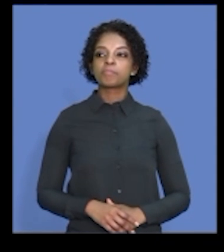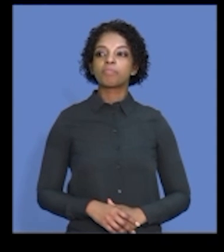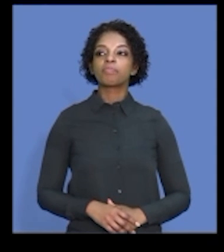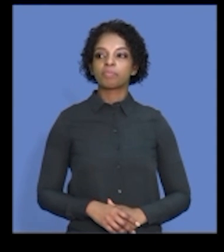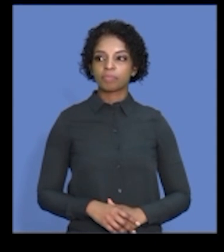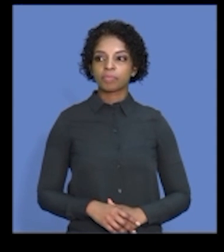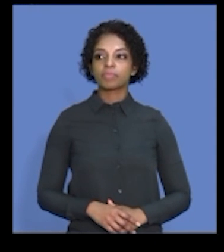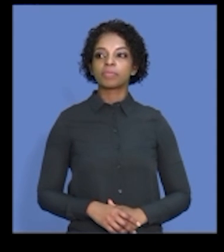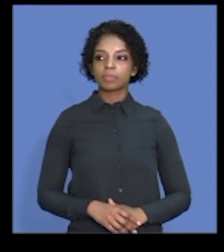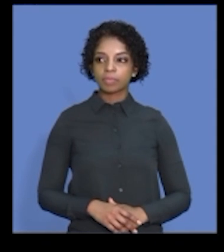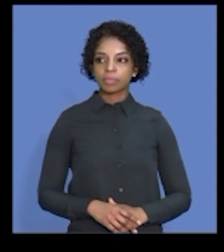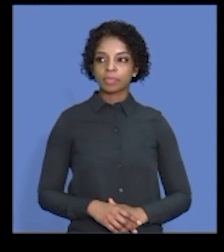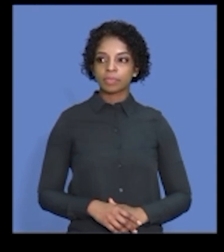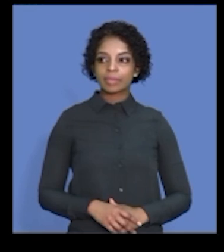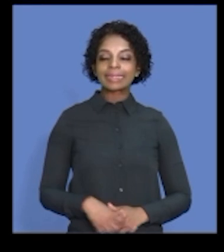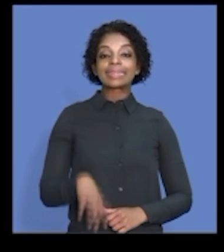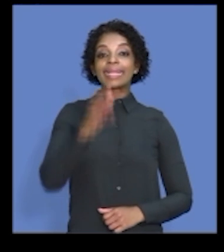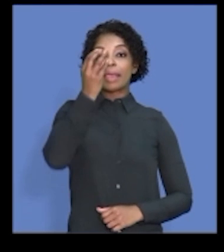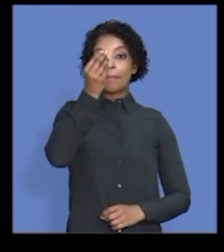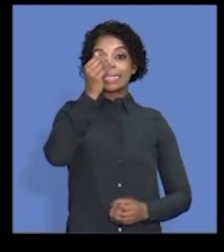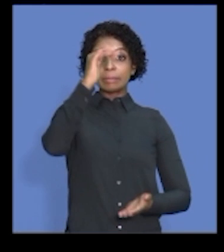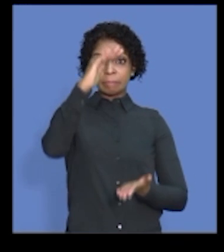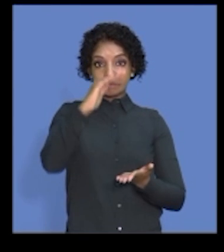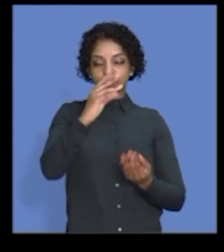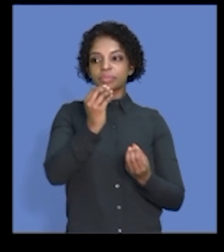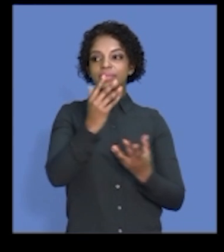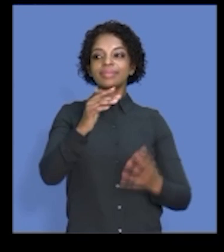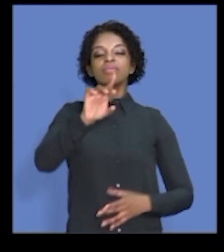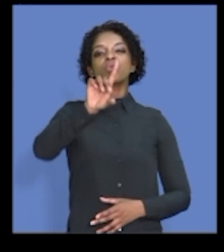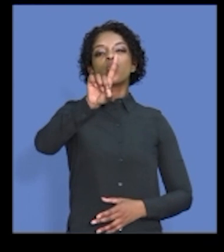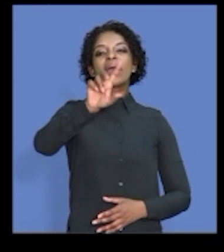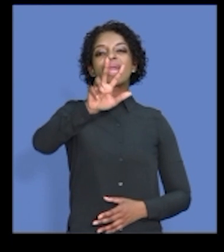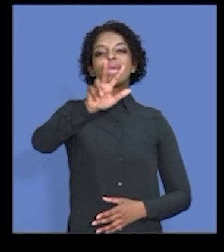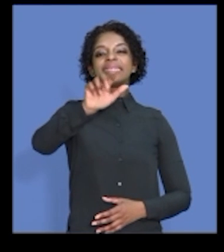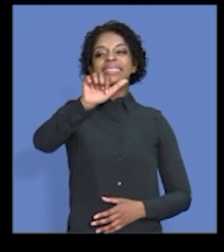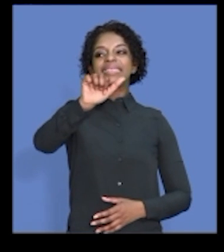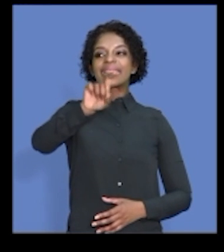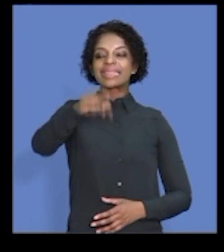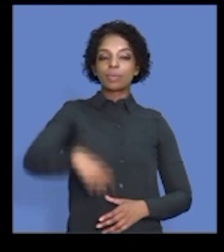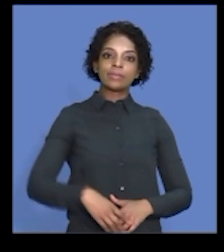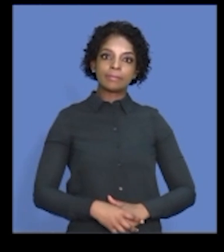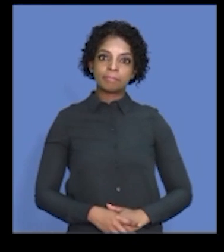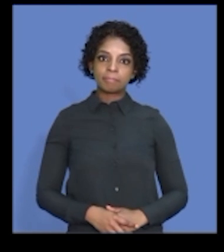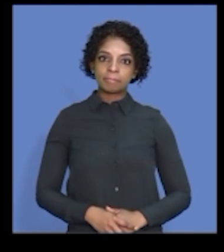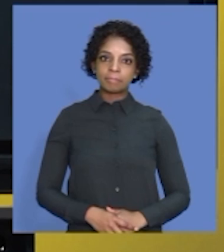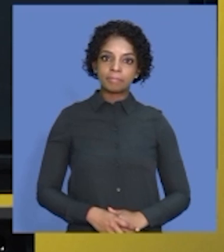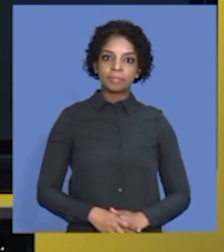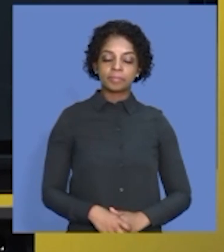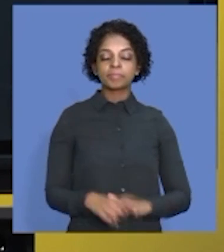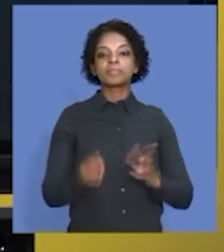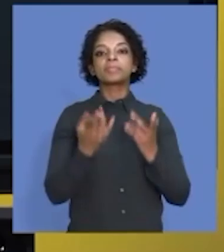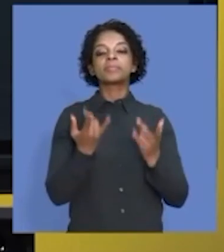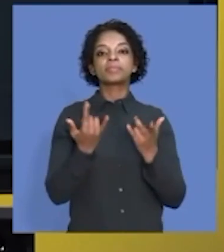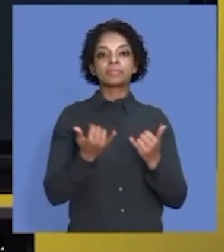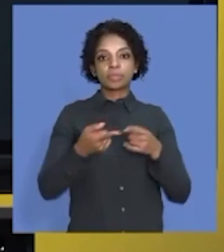here we go, there we got it. Our depreciation is 186,000. Now, let's just